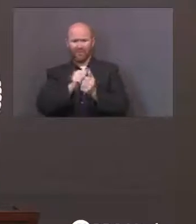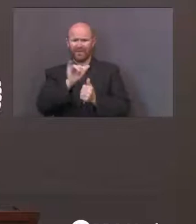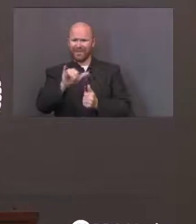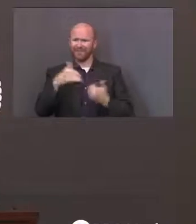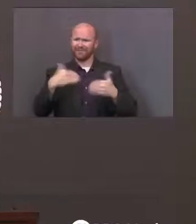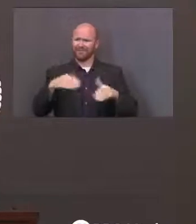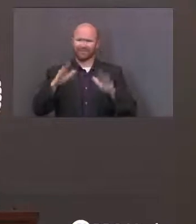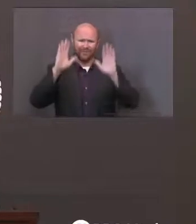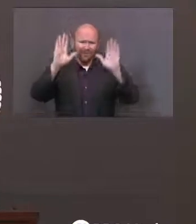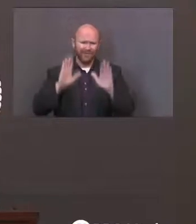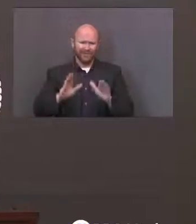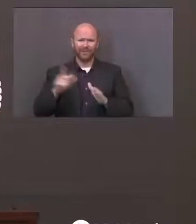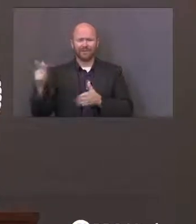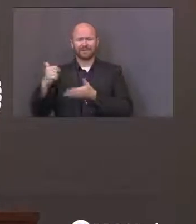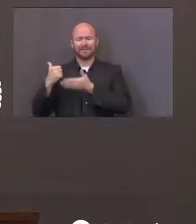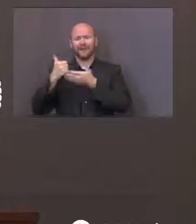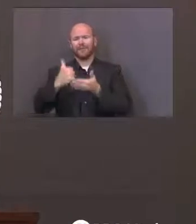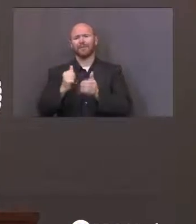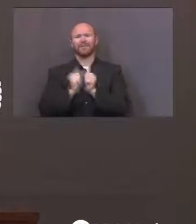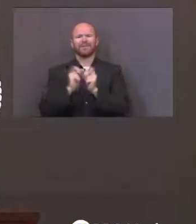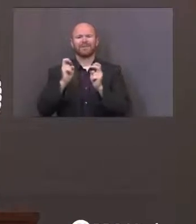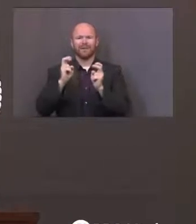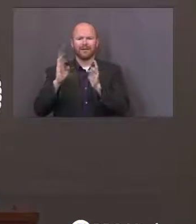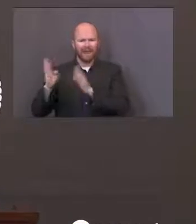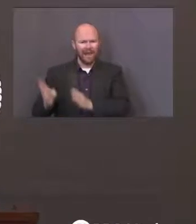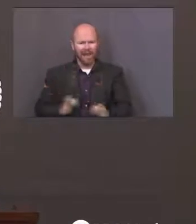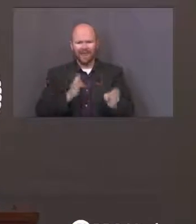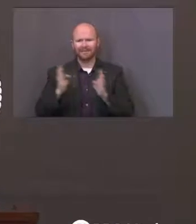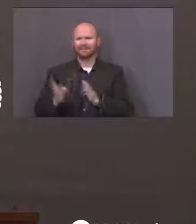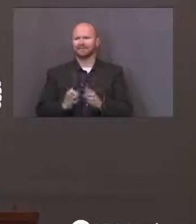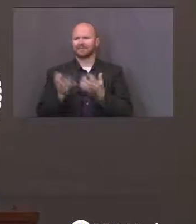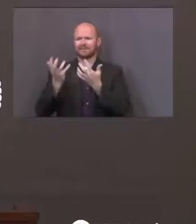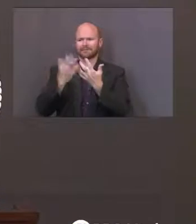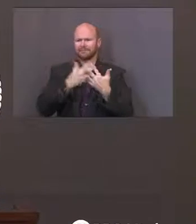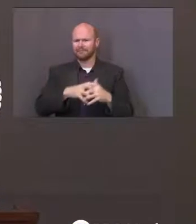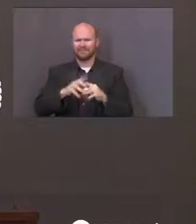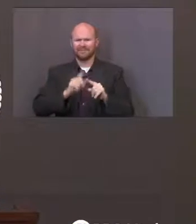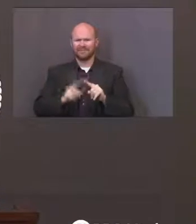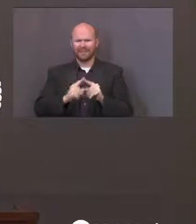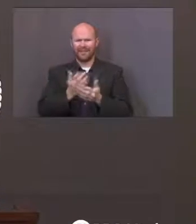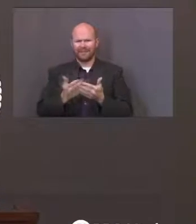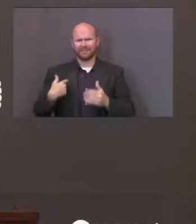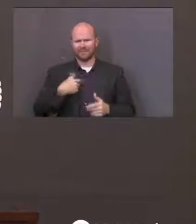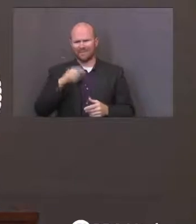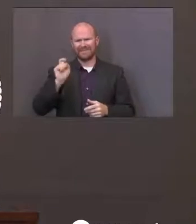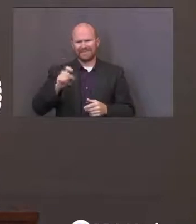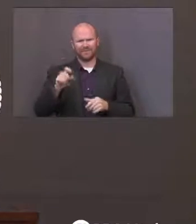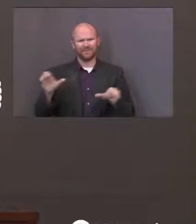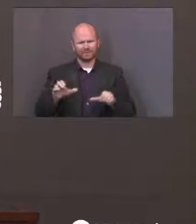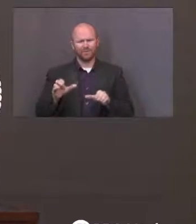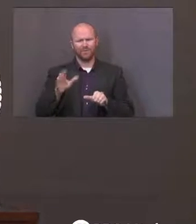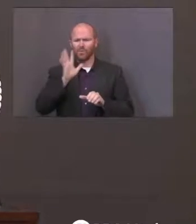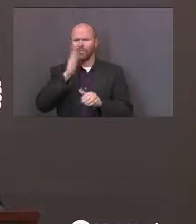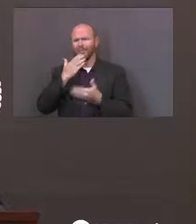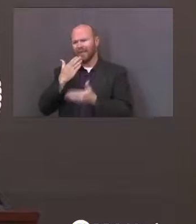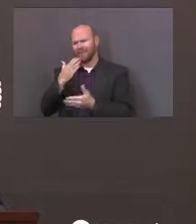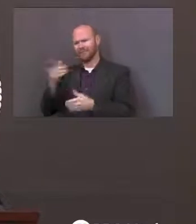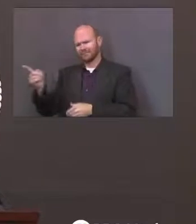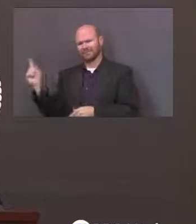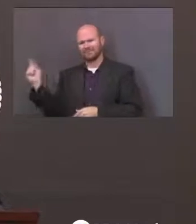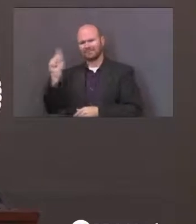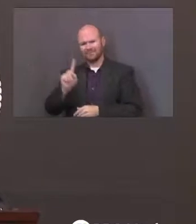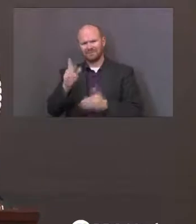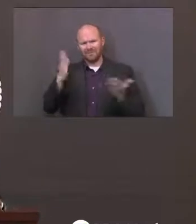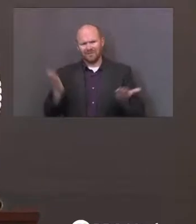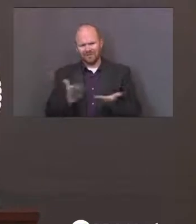helping us develop the plans along the way as far as what we've been able to do and how we've been able to do it. And so we'll have him come in now and tell us about the next